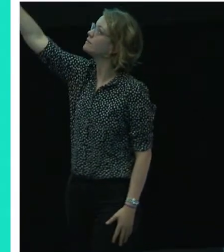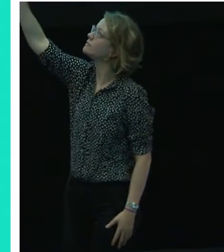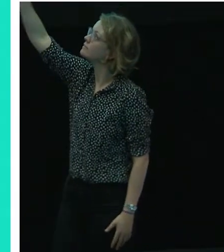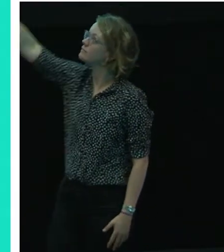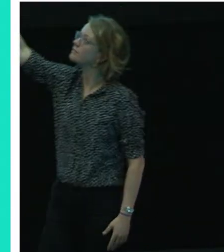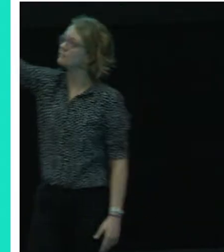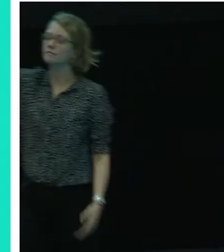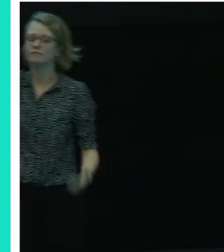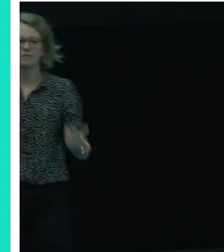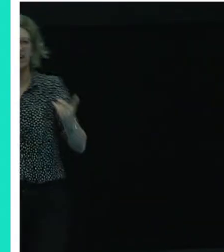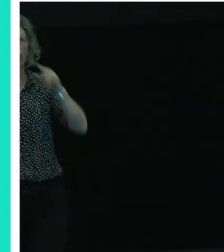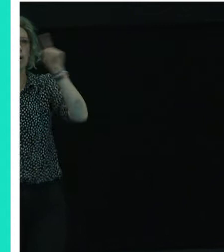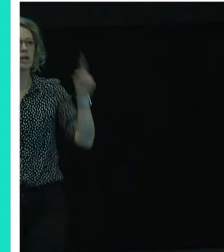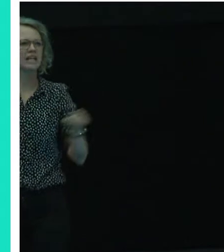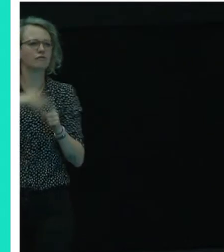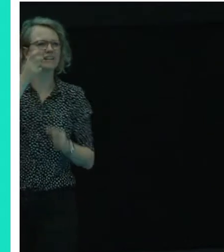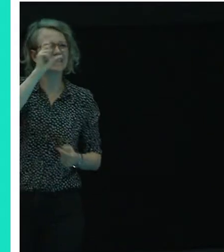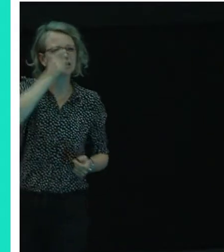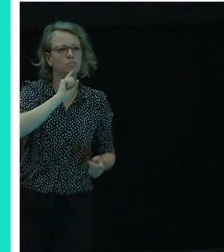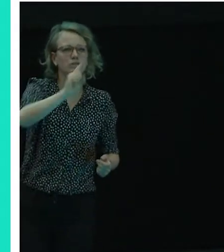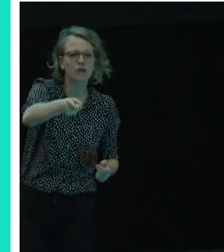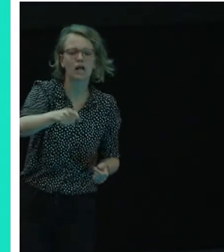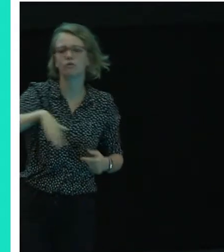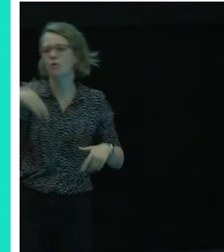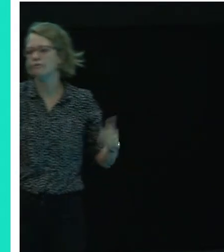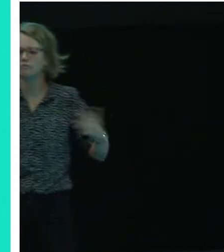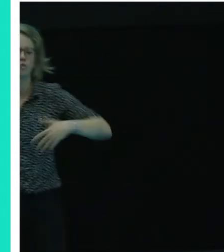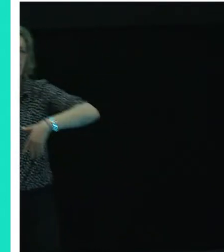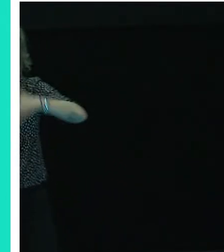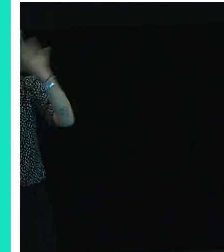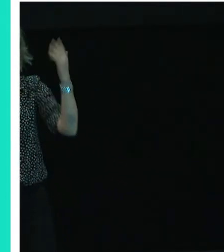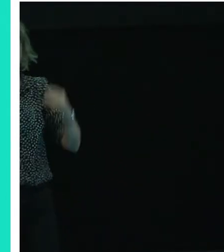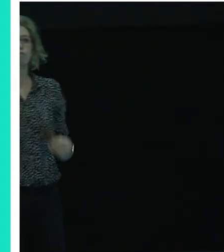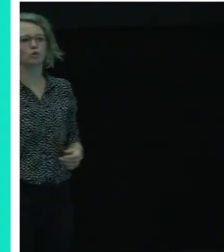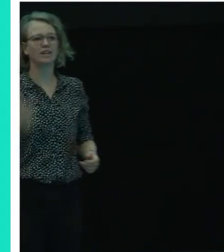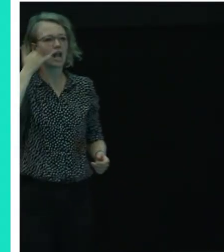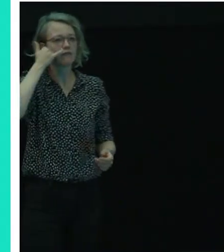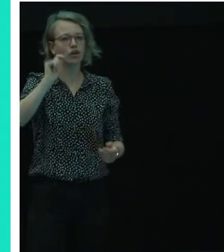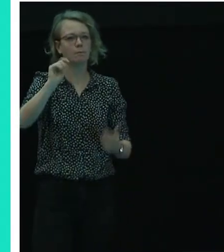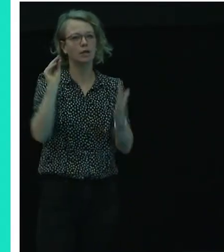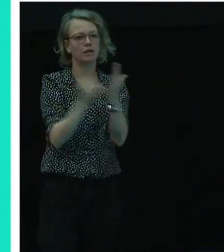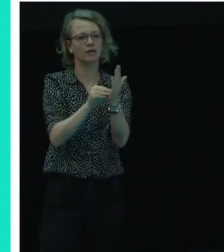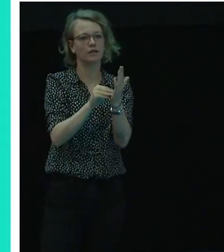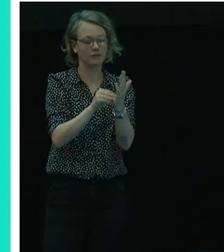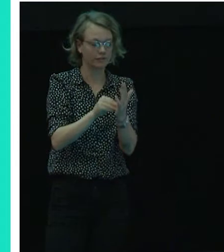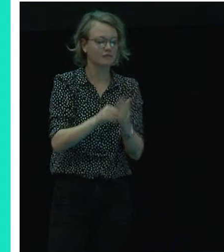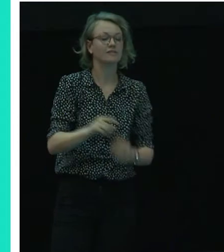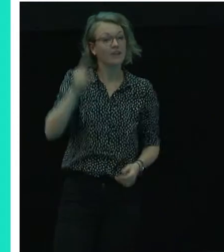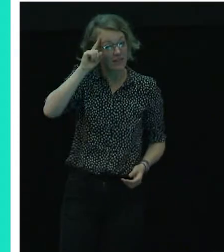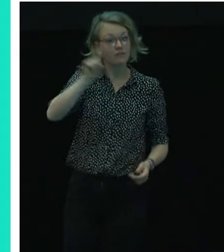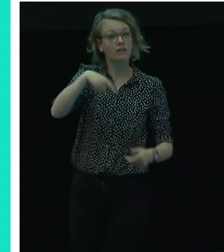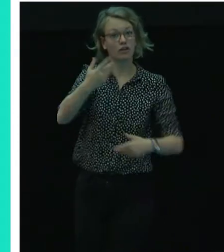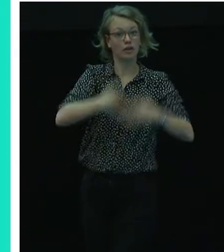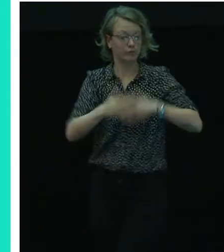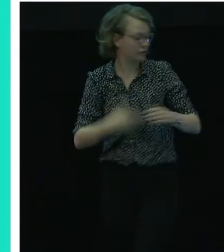This still happens then. Many forms when you want to order something online, you have to put down